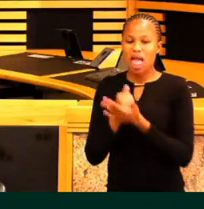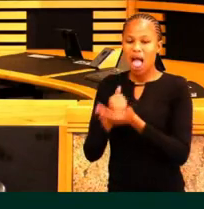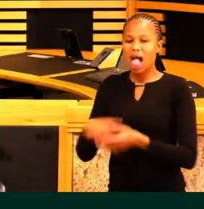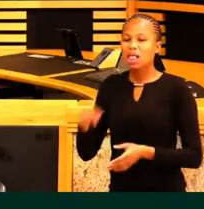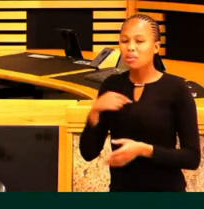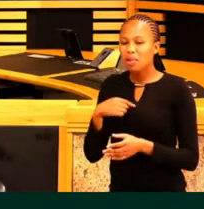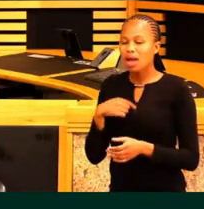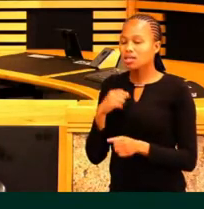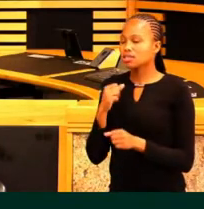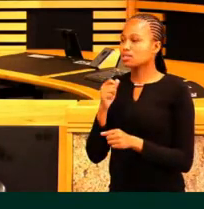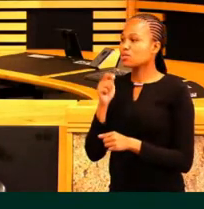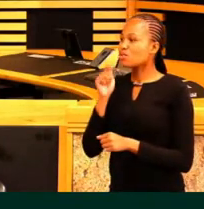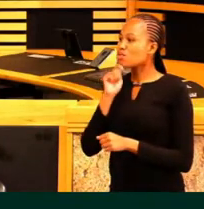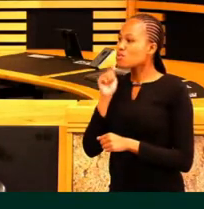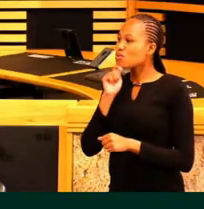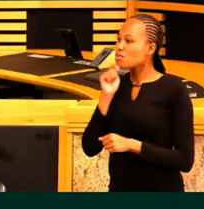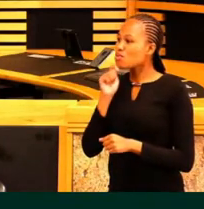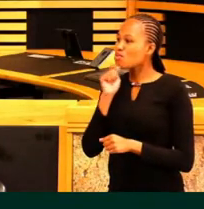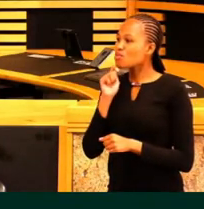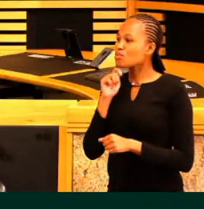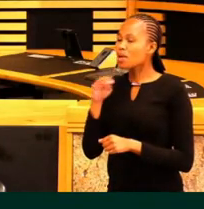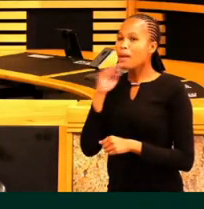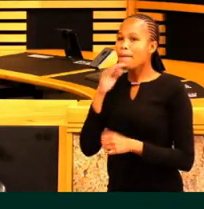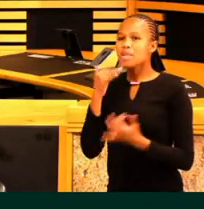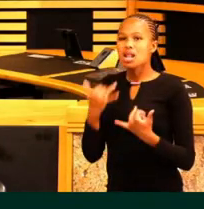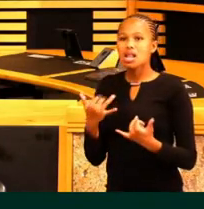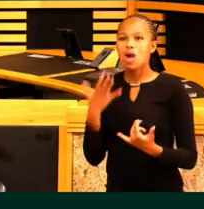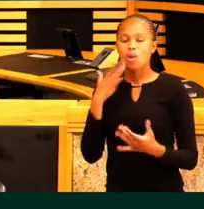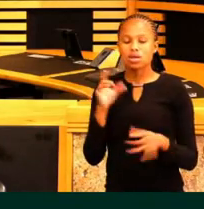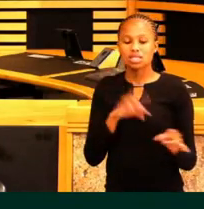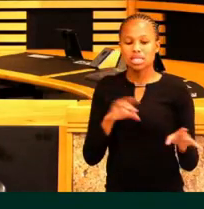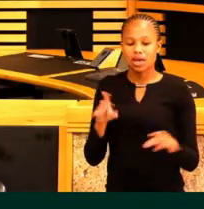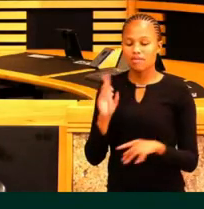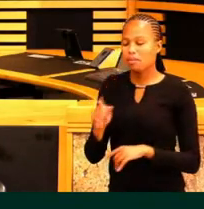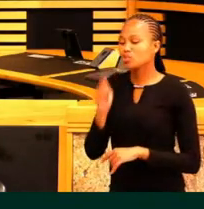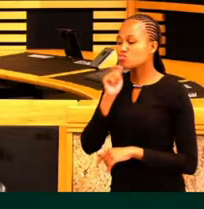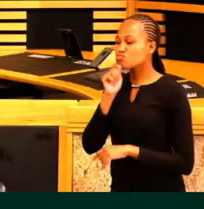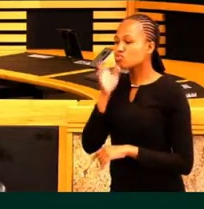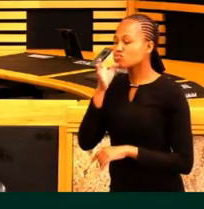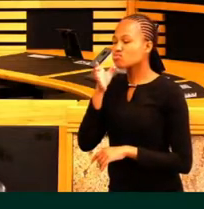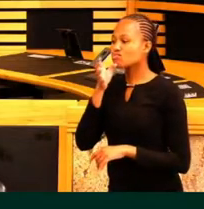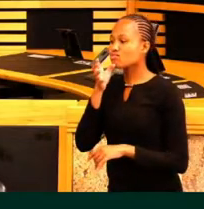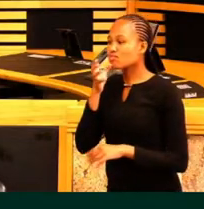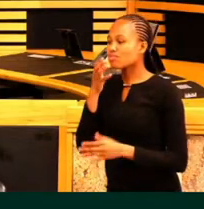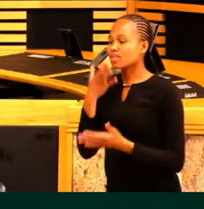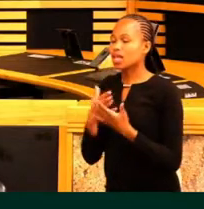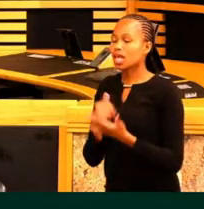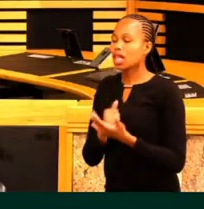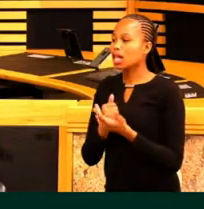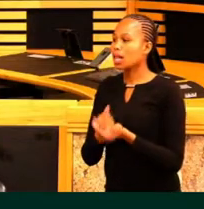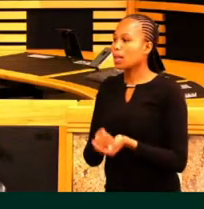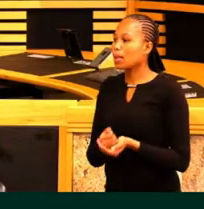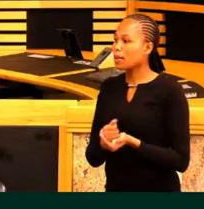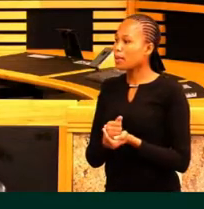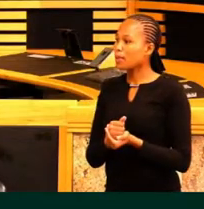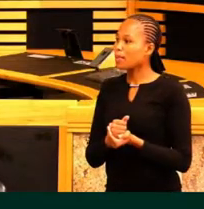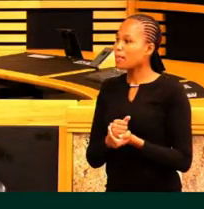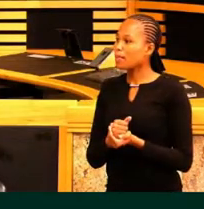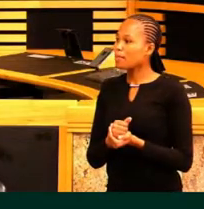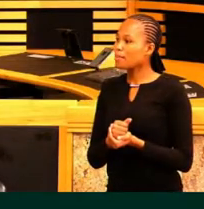society because the consequences due to lack of unemployment and income